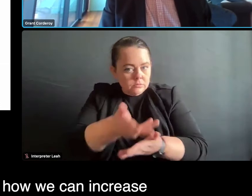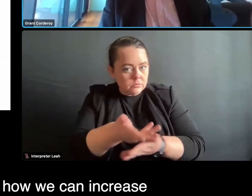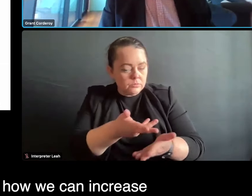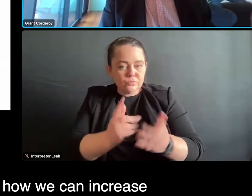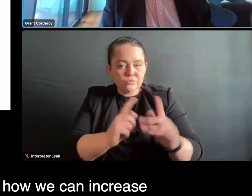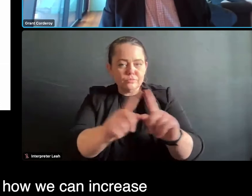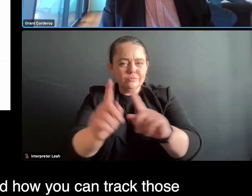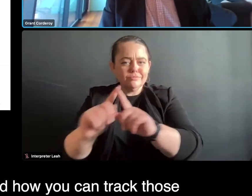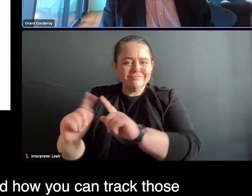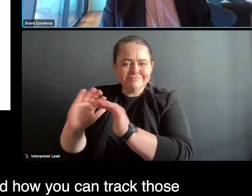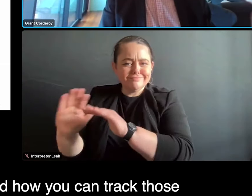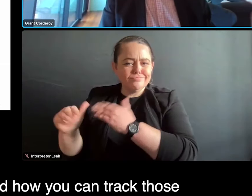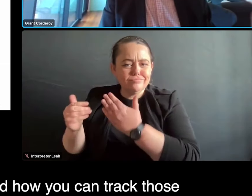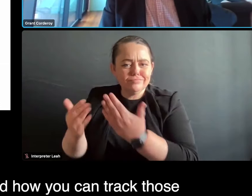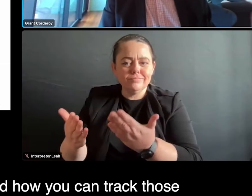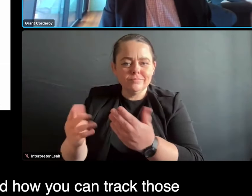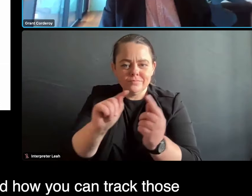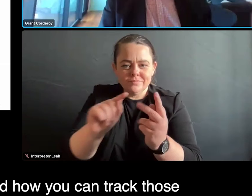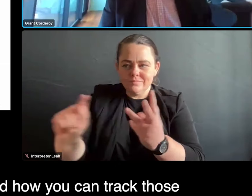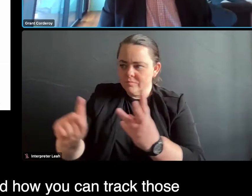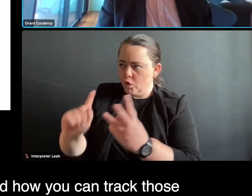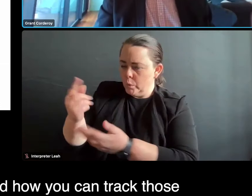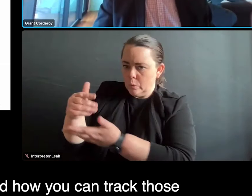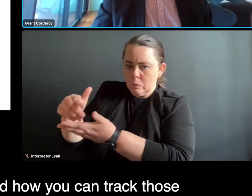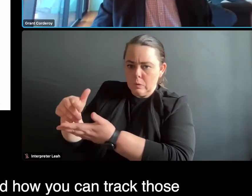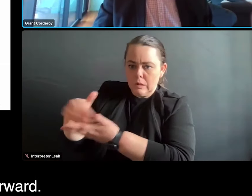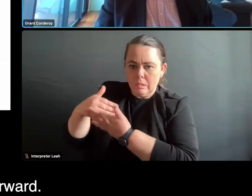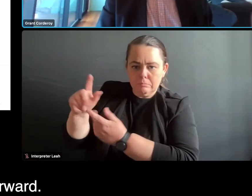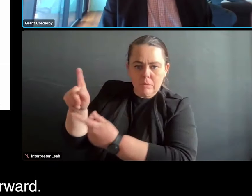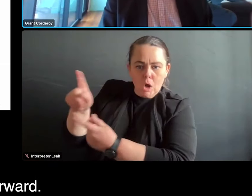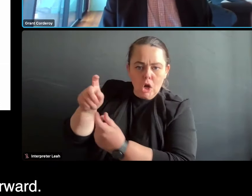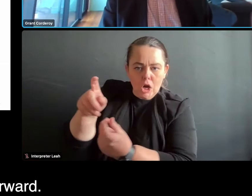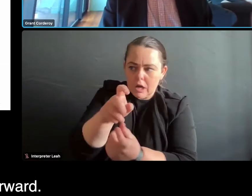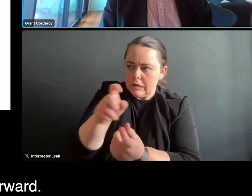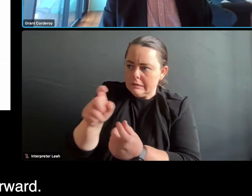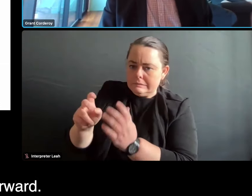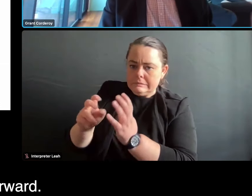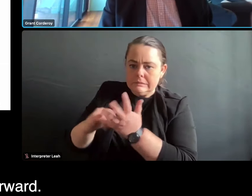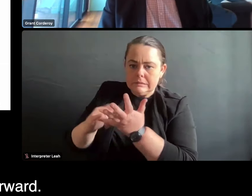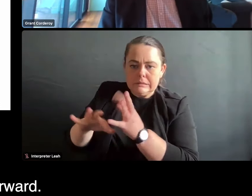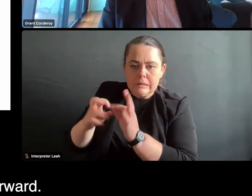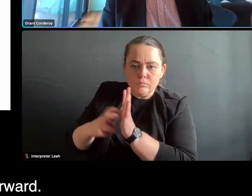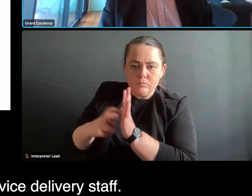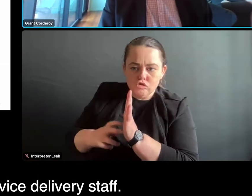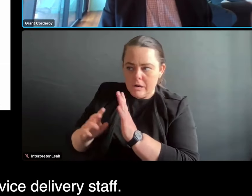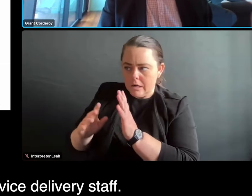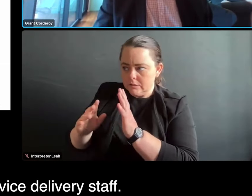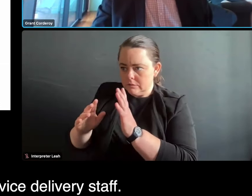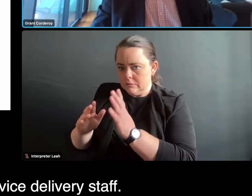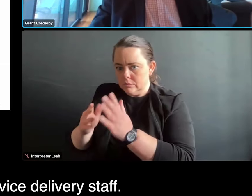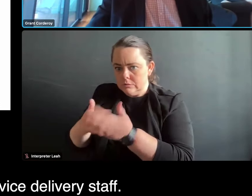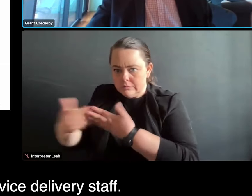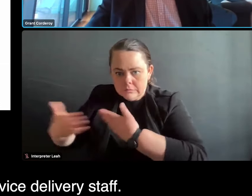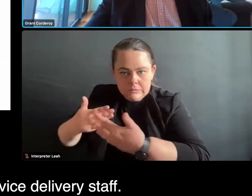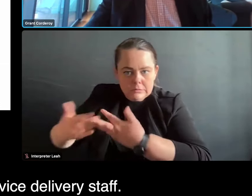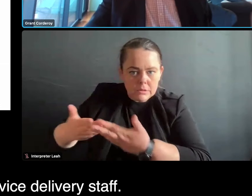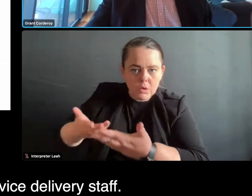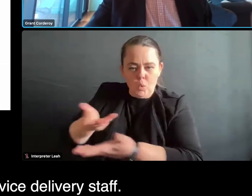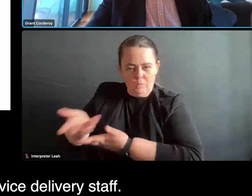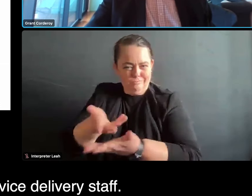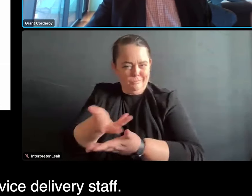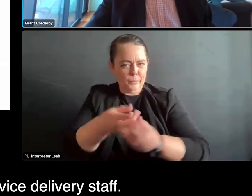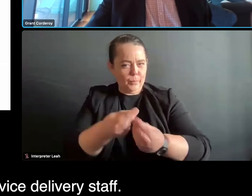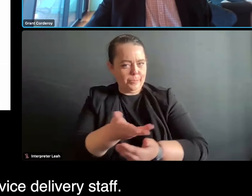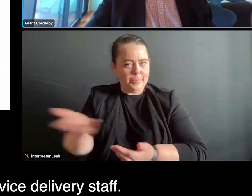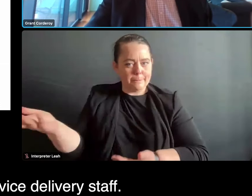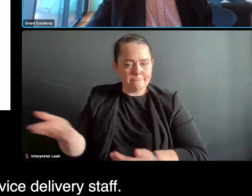how we can increase supporting arrangements and how you can track those going forward. And other direct service